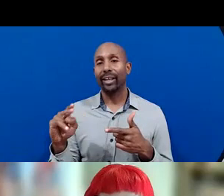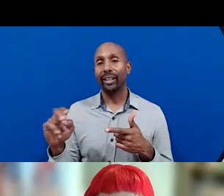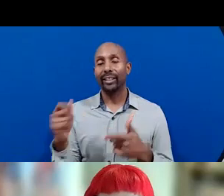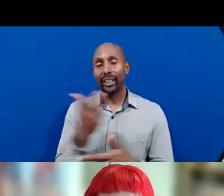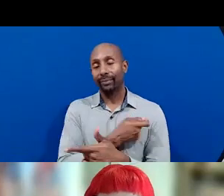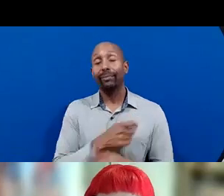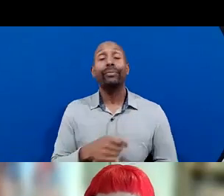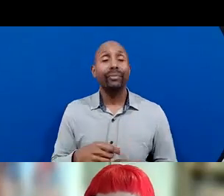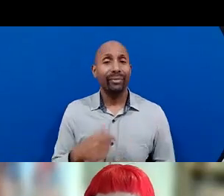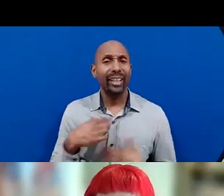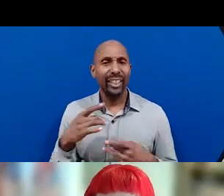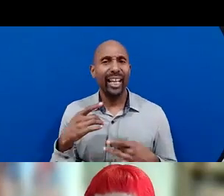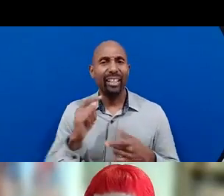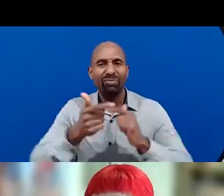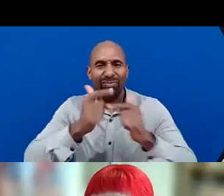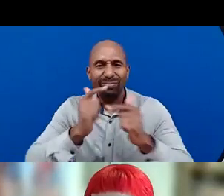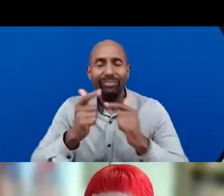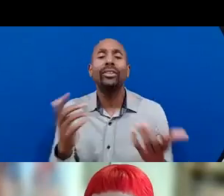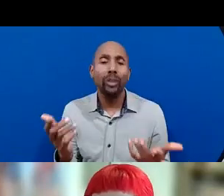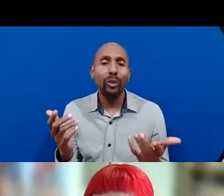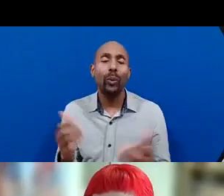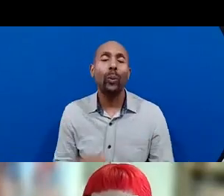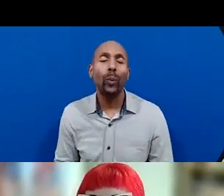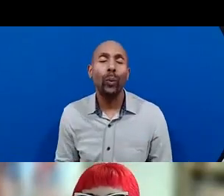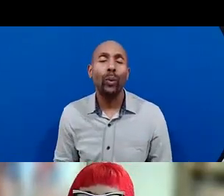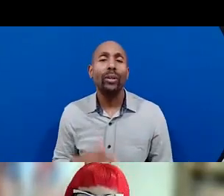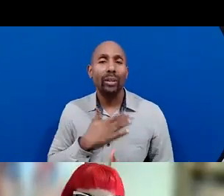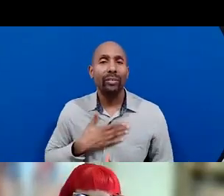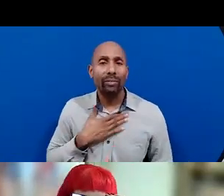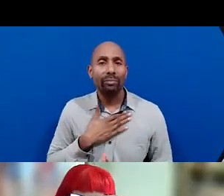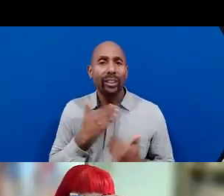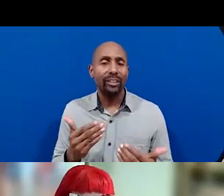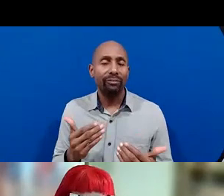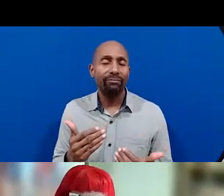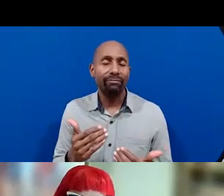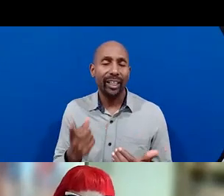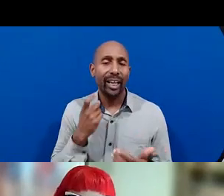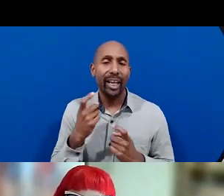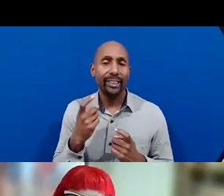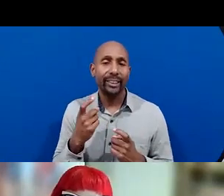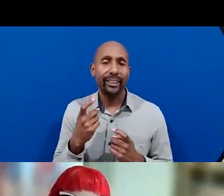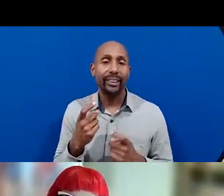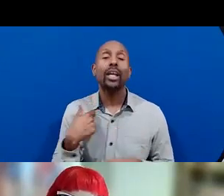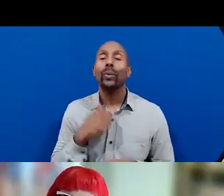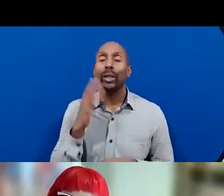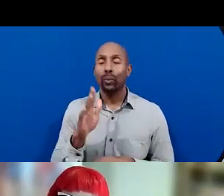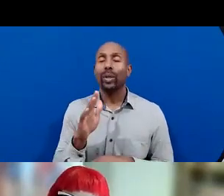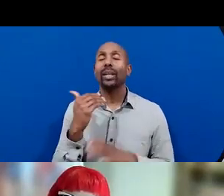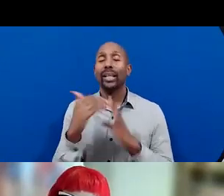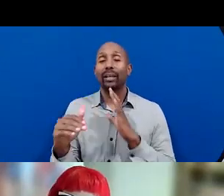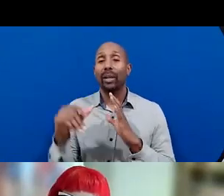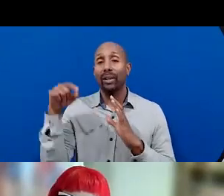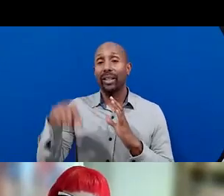people wonder if we'll send this out. So just to tell you, we will send the PowerPoint out. Unfortunately, this one is